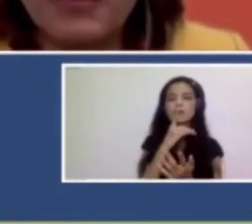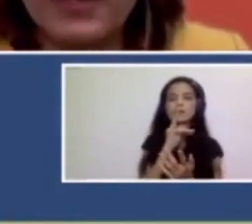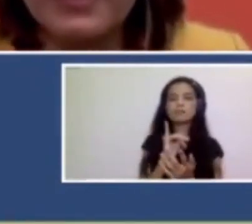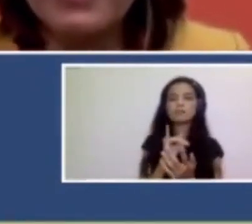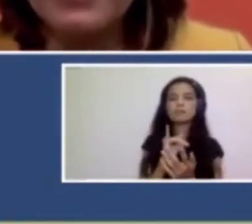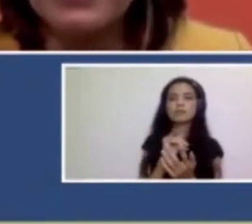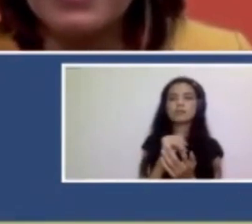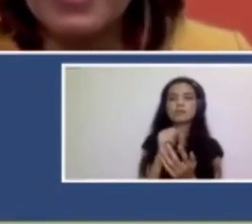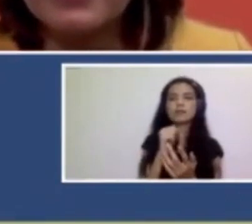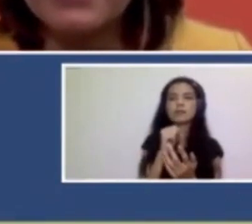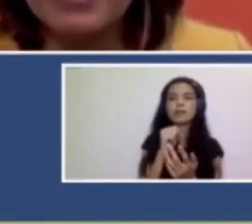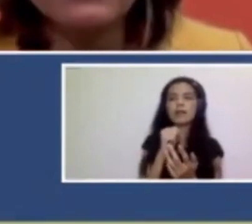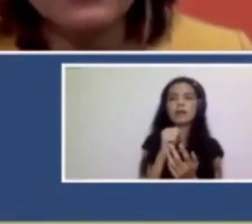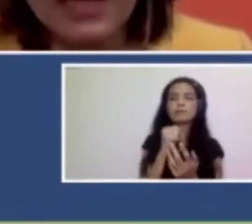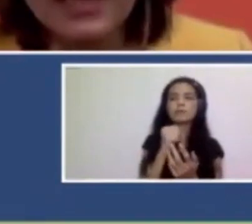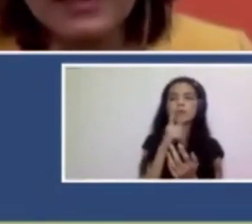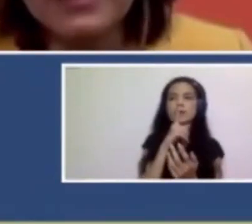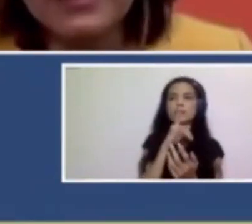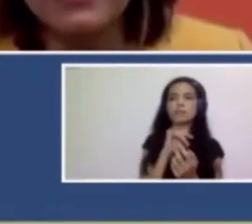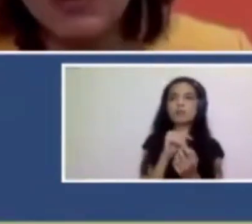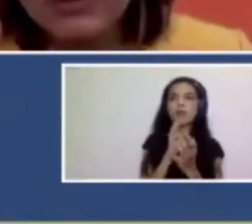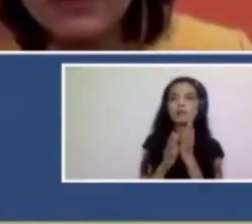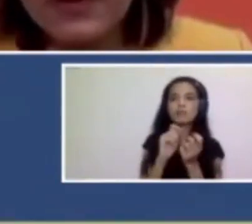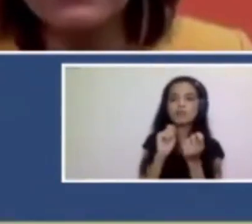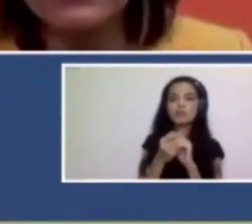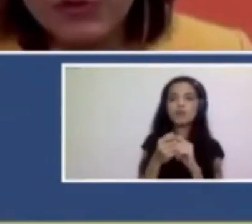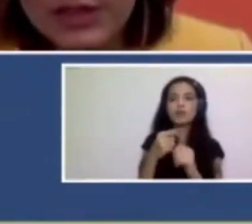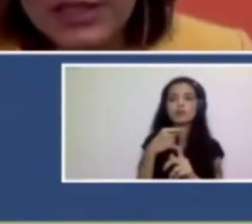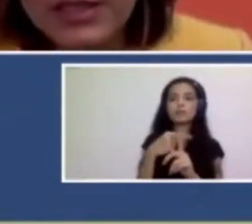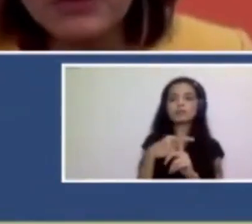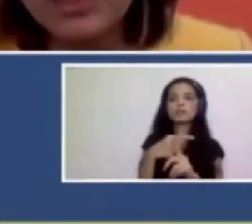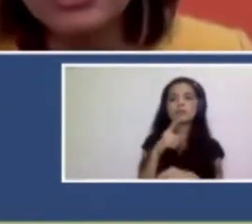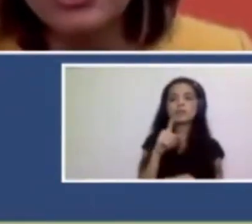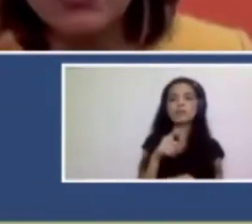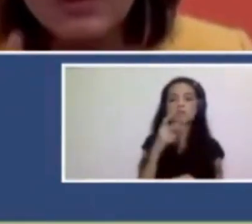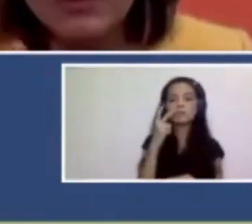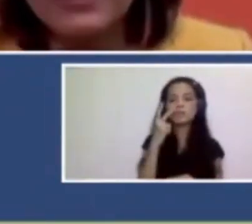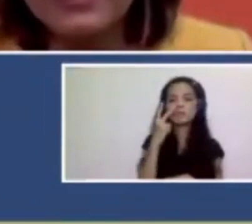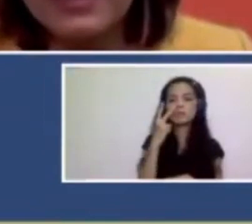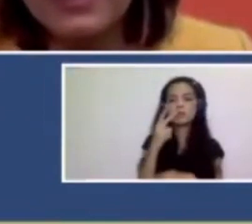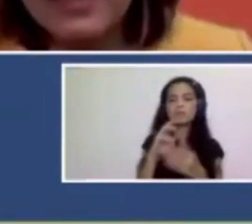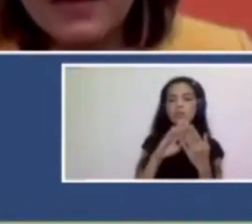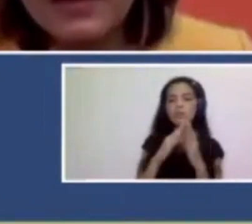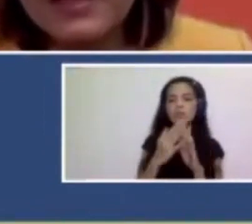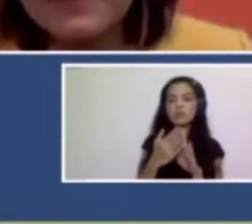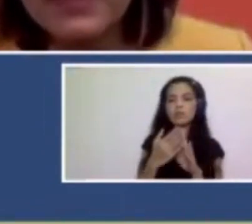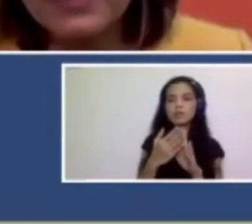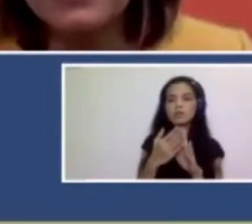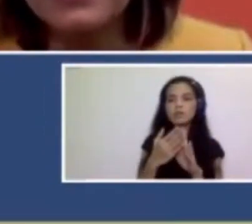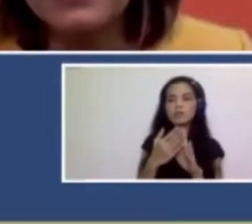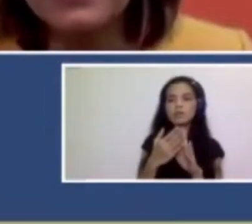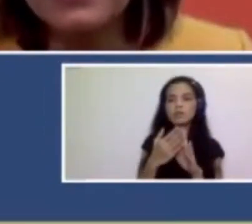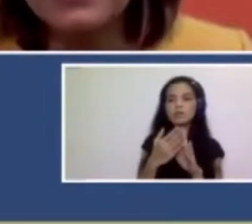way. I must say that we also found communities in which women were the leaders, and